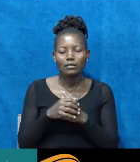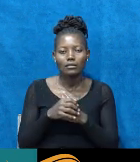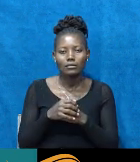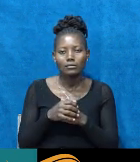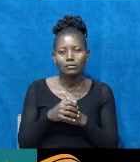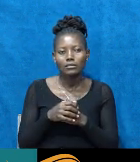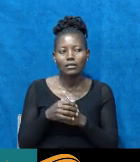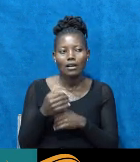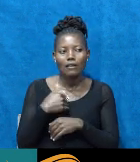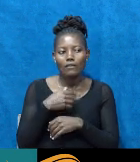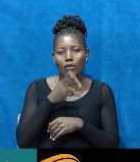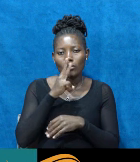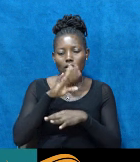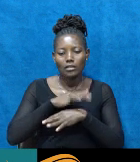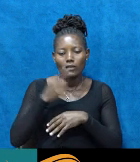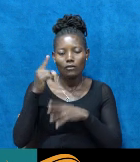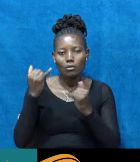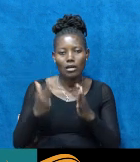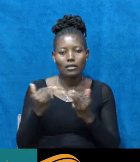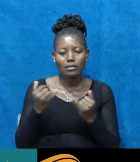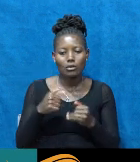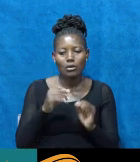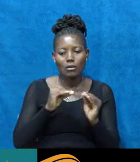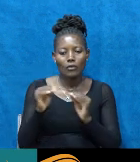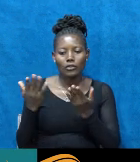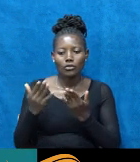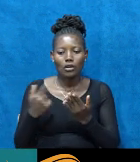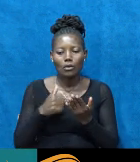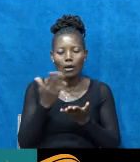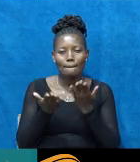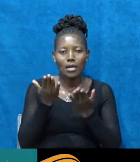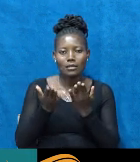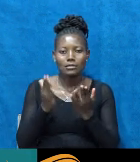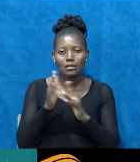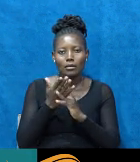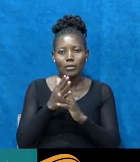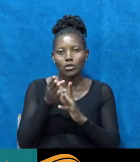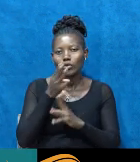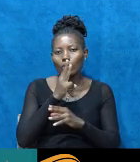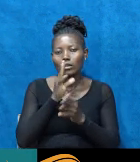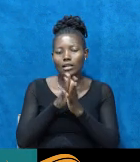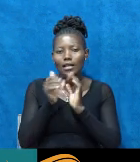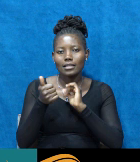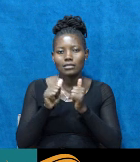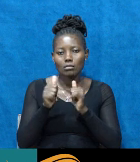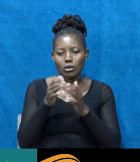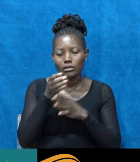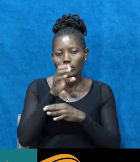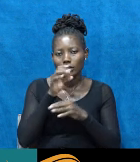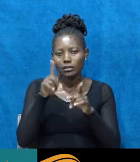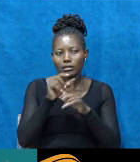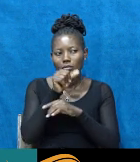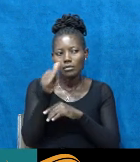We are now moving to whereby we are balancing between water and sports drinks. Also, any other fluid intake, your tea,